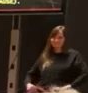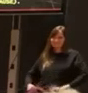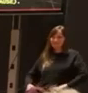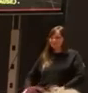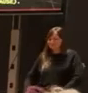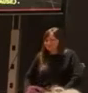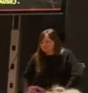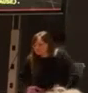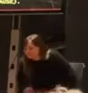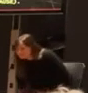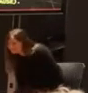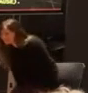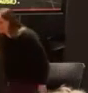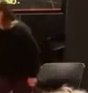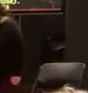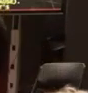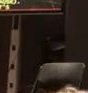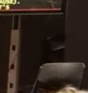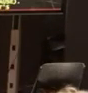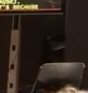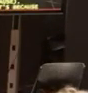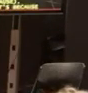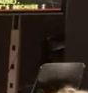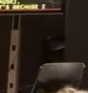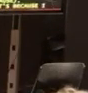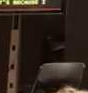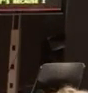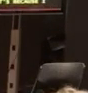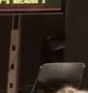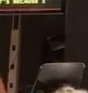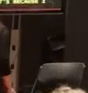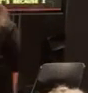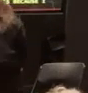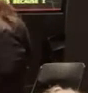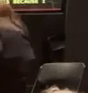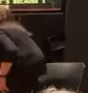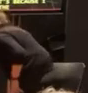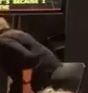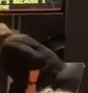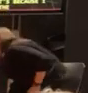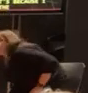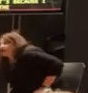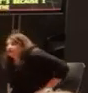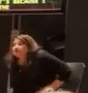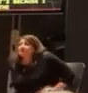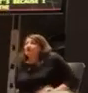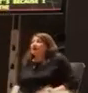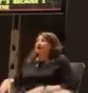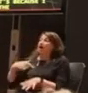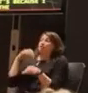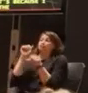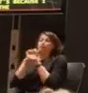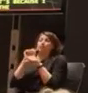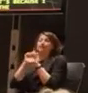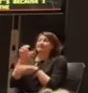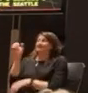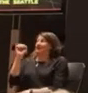And that's because I serve on the Seattle Education Foundation